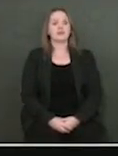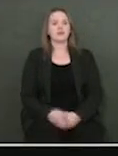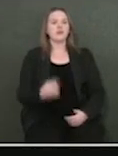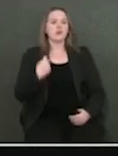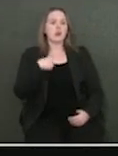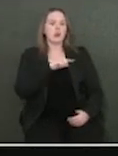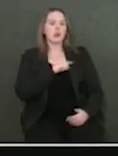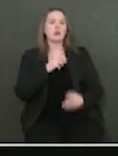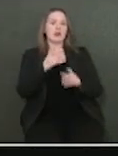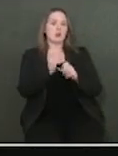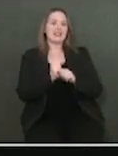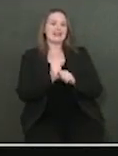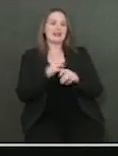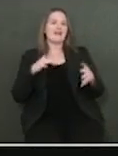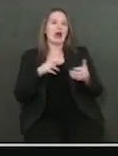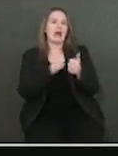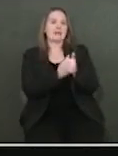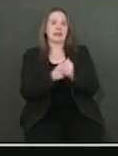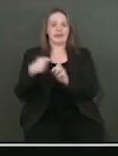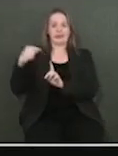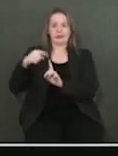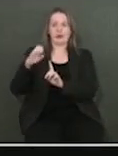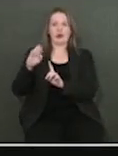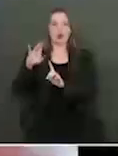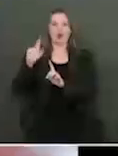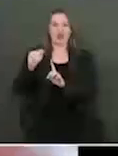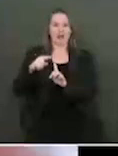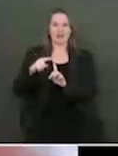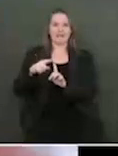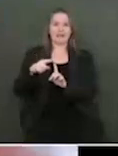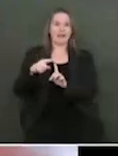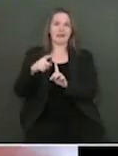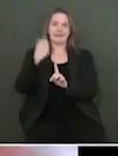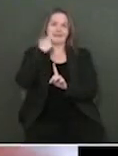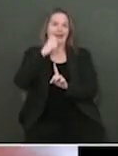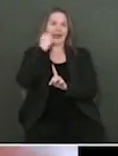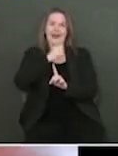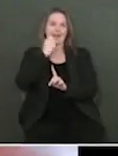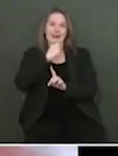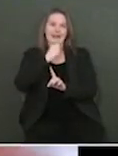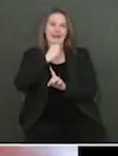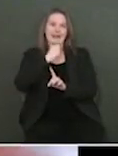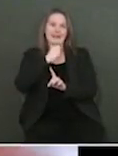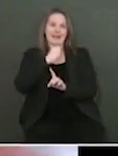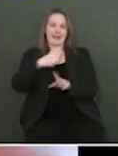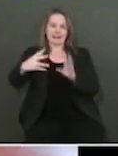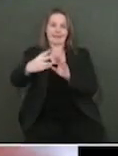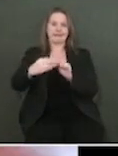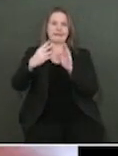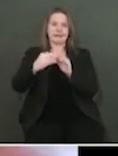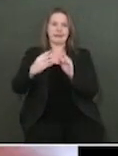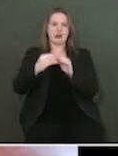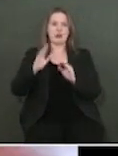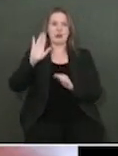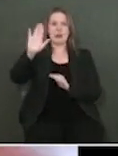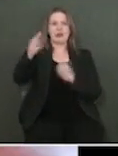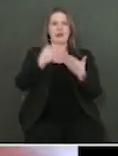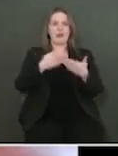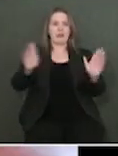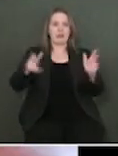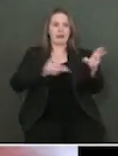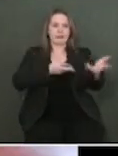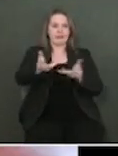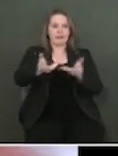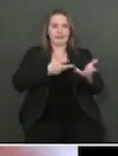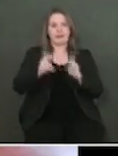We get our updates from ERCOT, on daily calls with ERCOT's, public affairs folks.